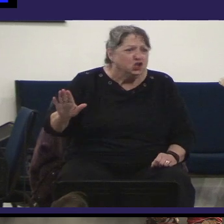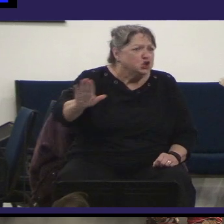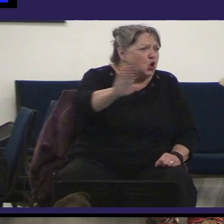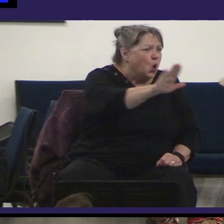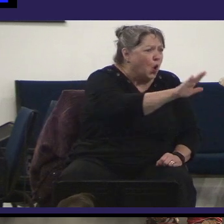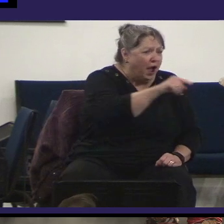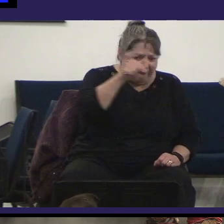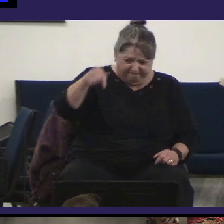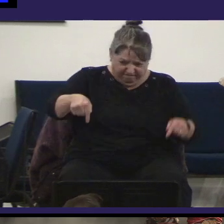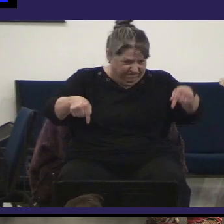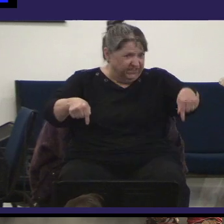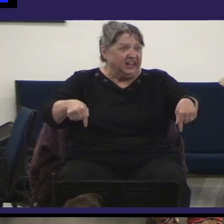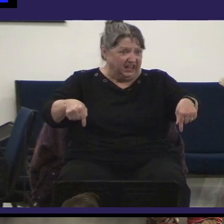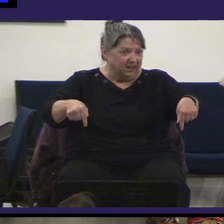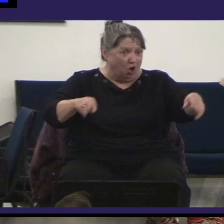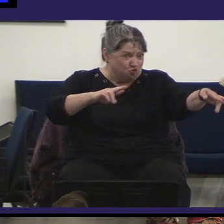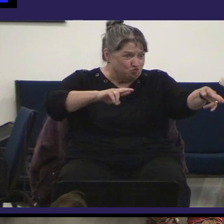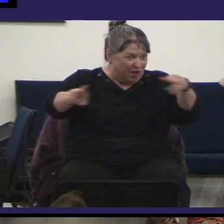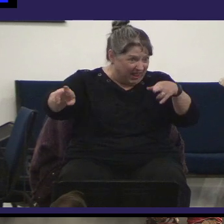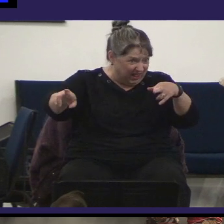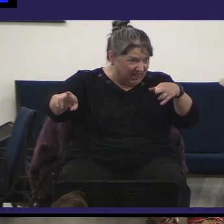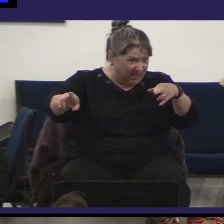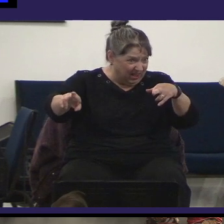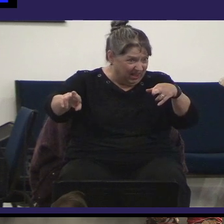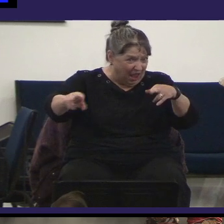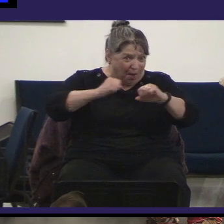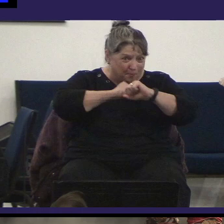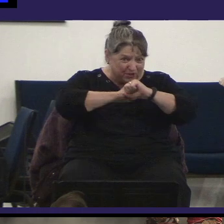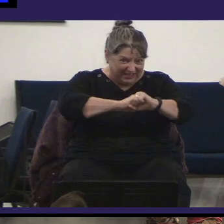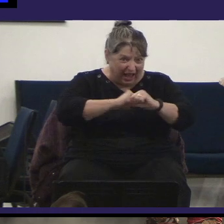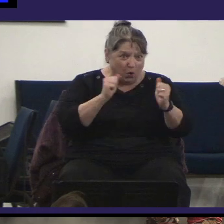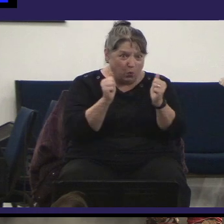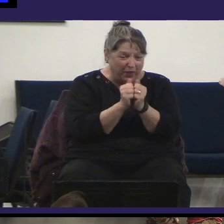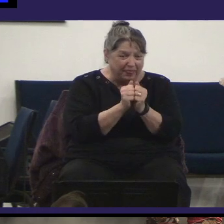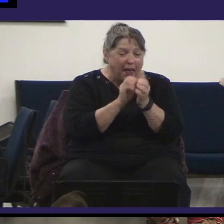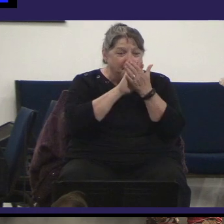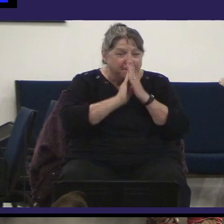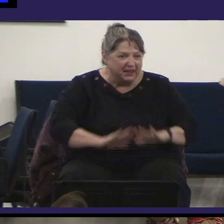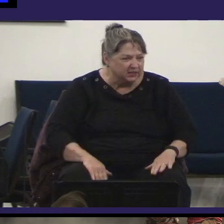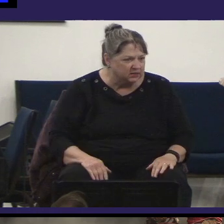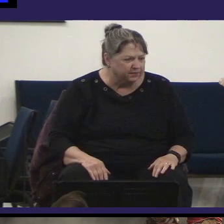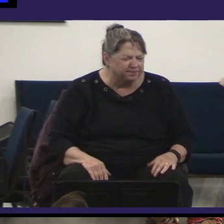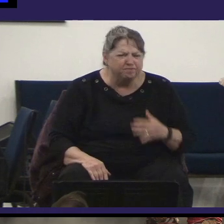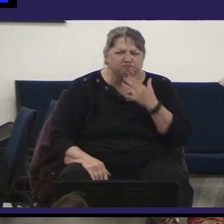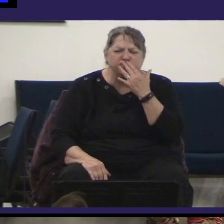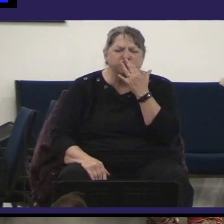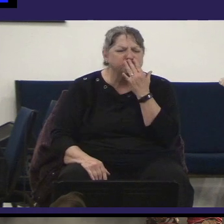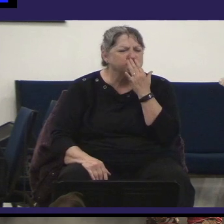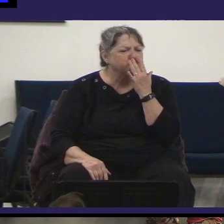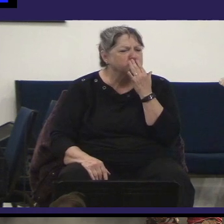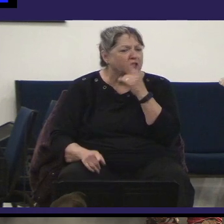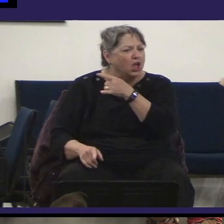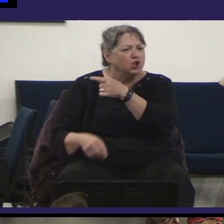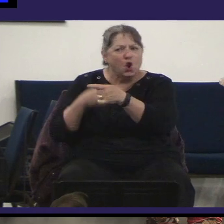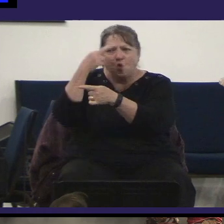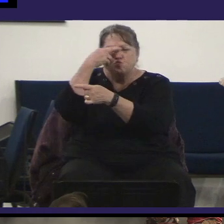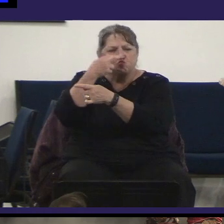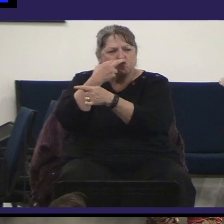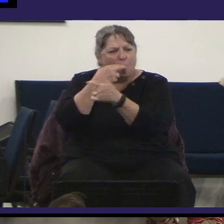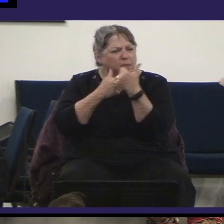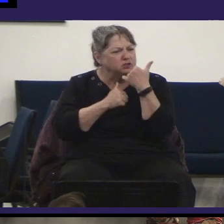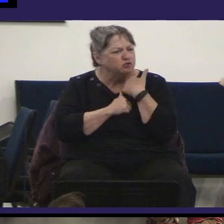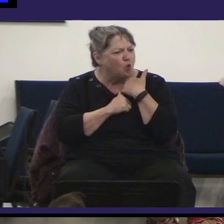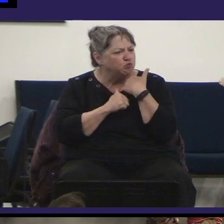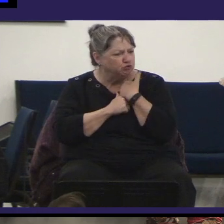this gospel of peace. Let me read this to you. We're told that the Roman soldiers, they wore sandals or what's called